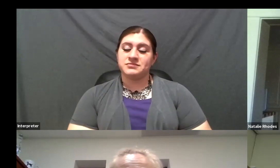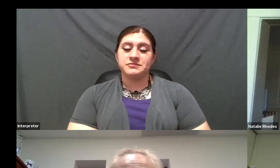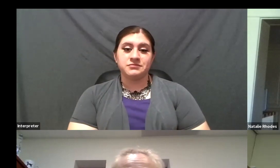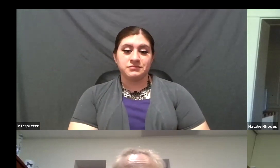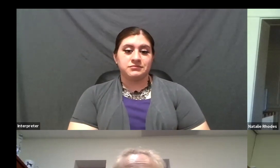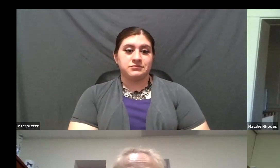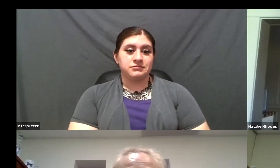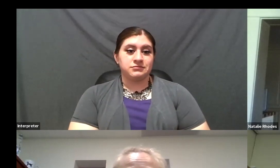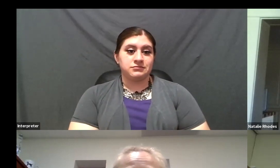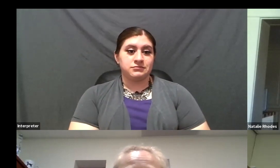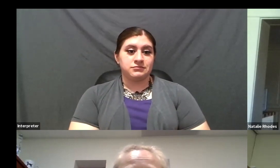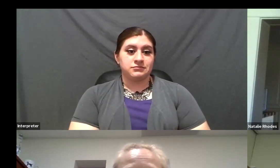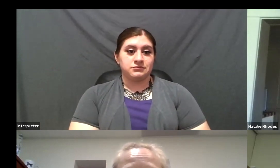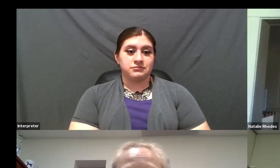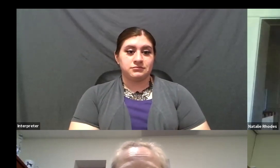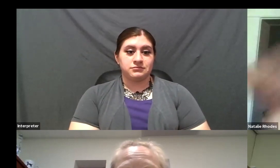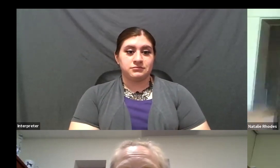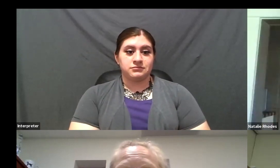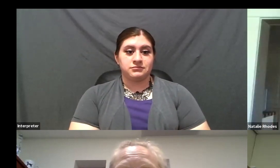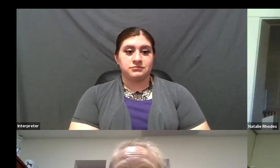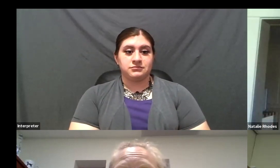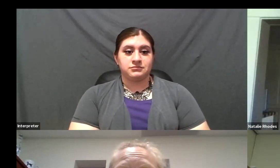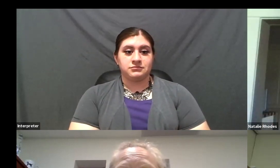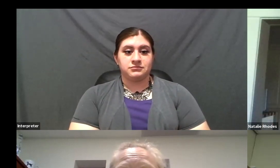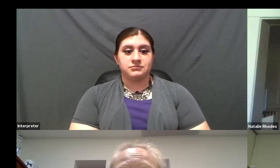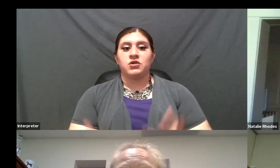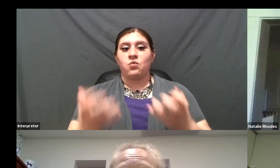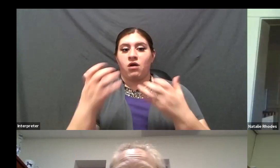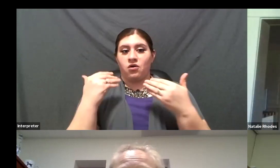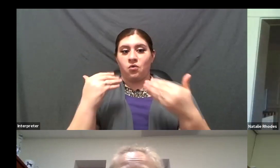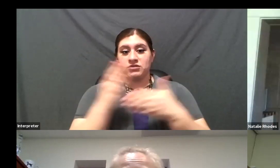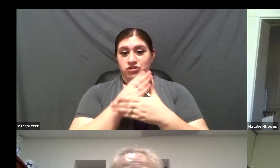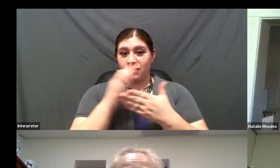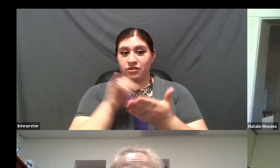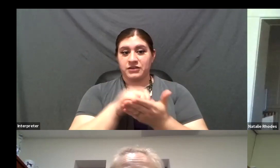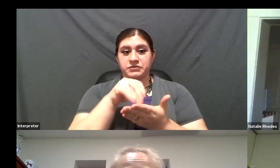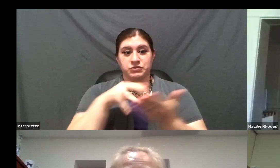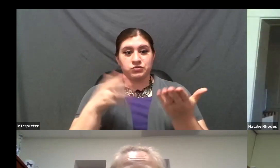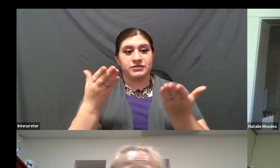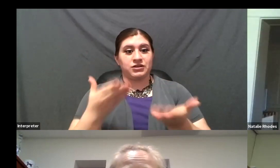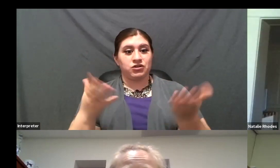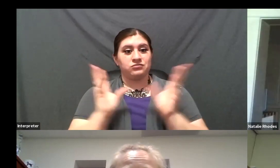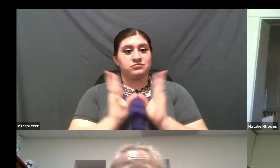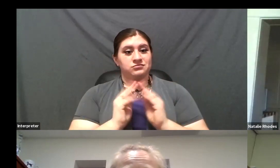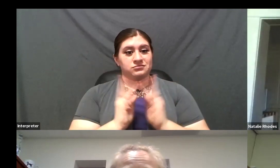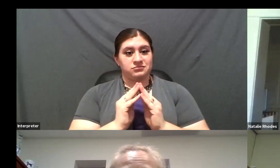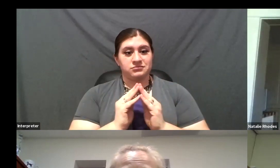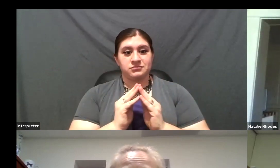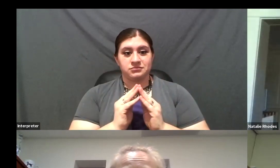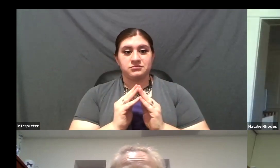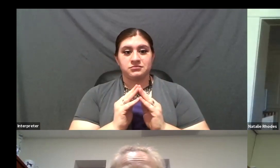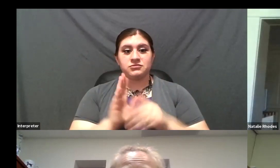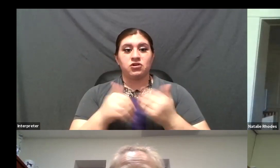Super. I just wanted to go ahead and share with the students that are on this video too that all of the study